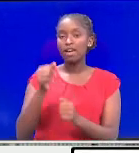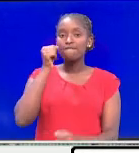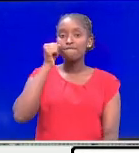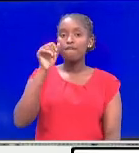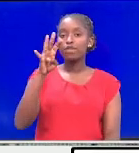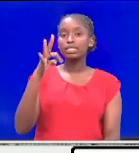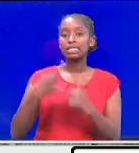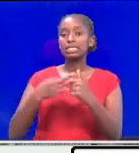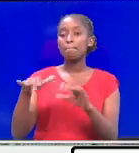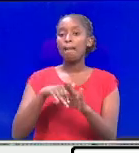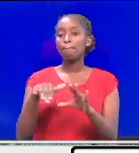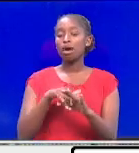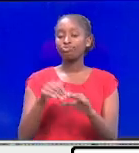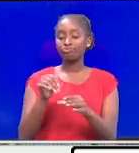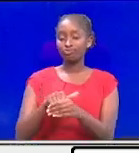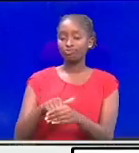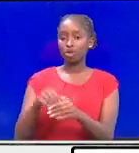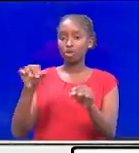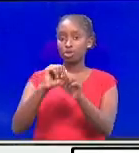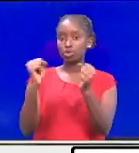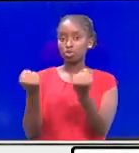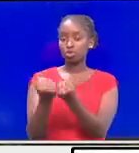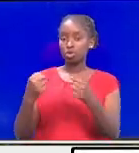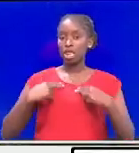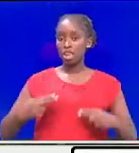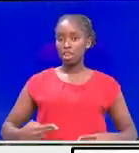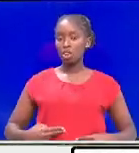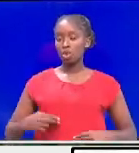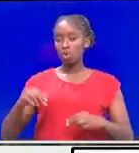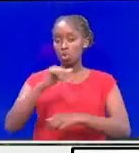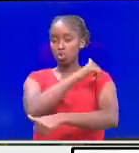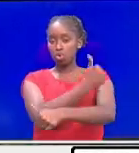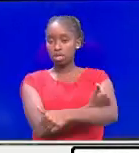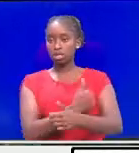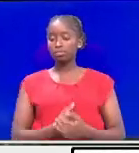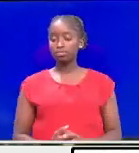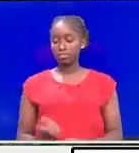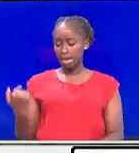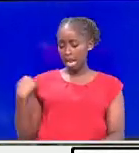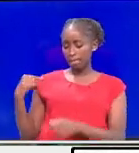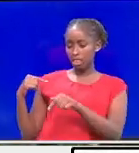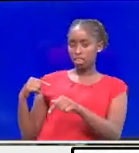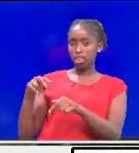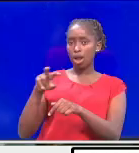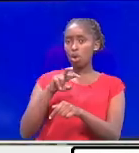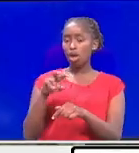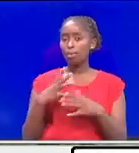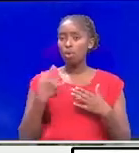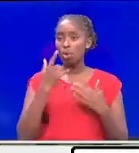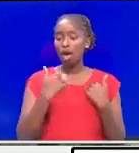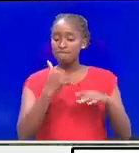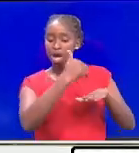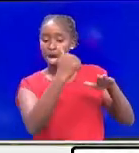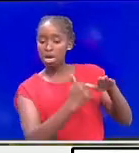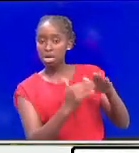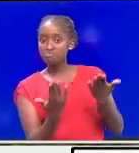12,704,548 members into the Social Health Authority. These numbers include the verified numbers of members who were under the defunct NHIF